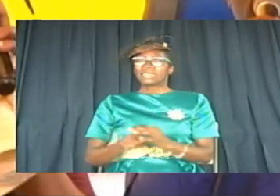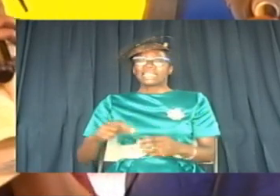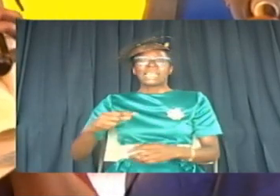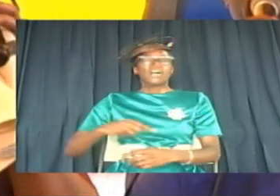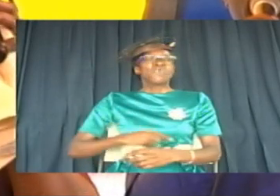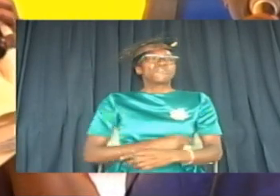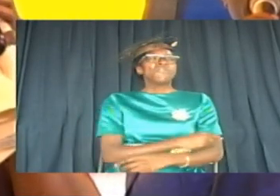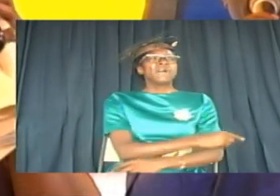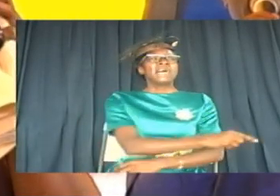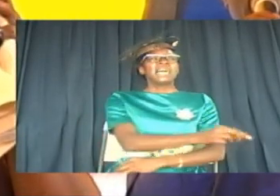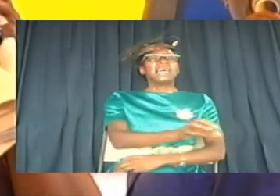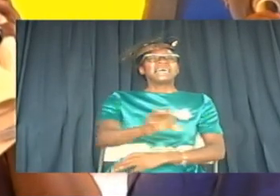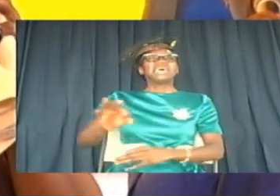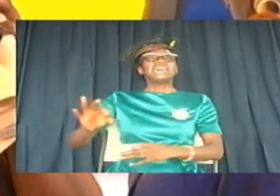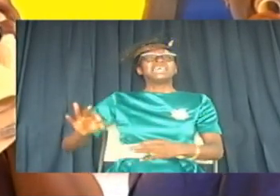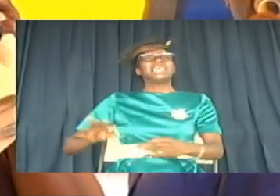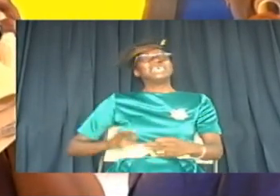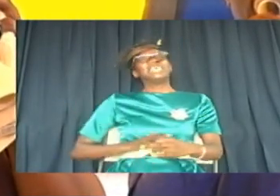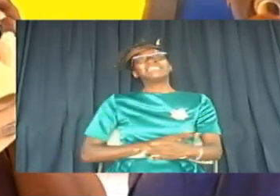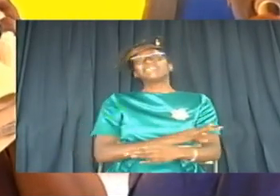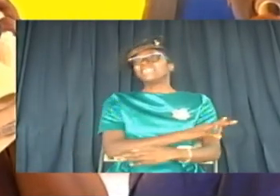grassy